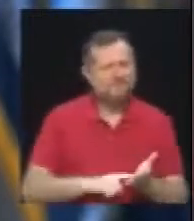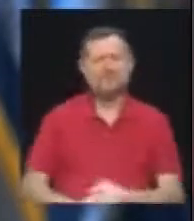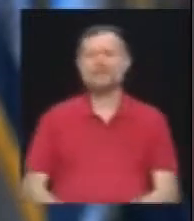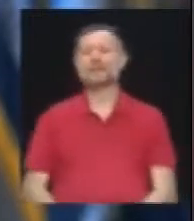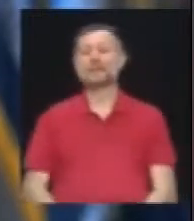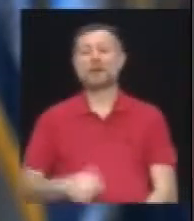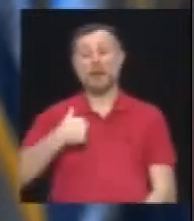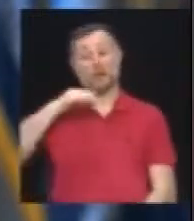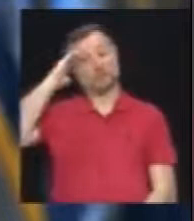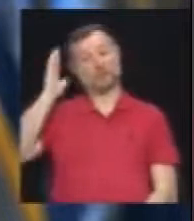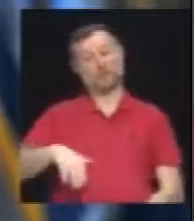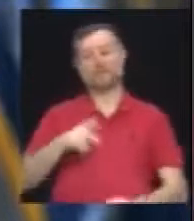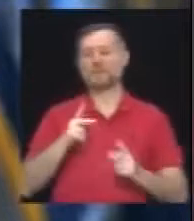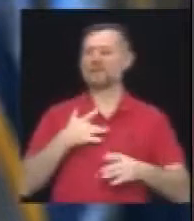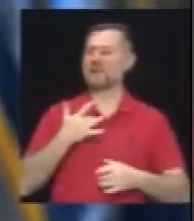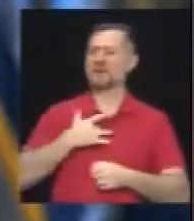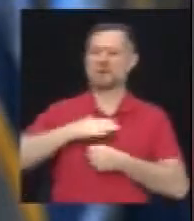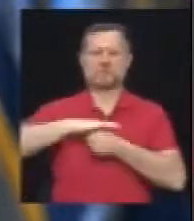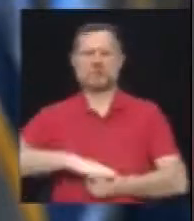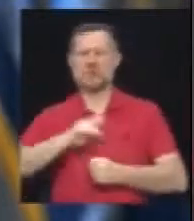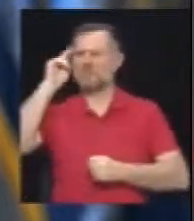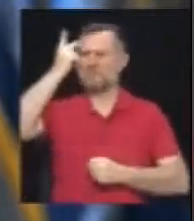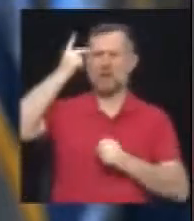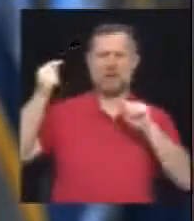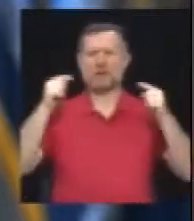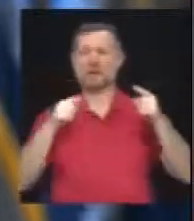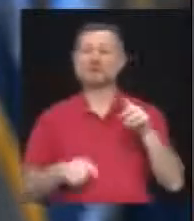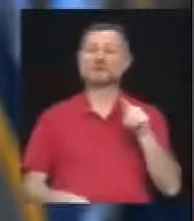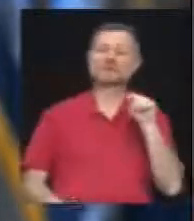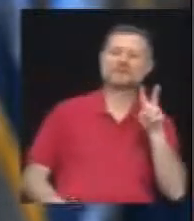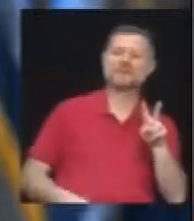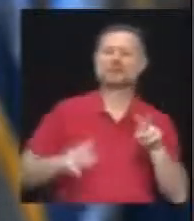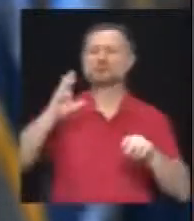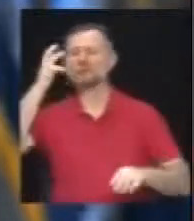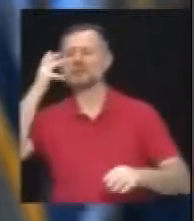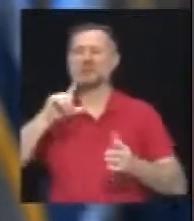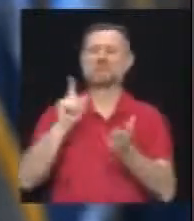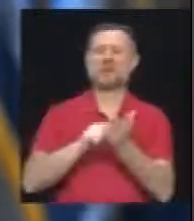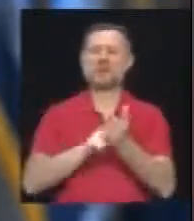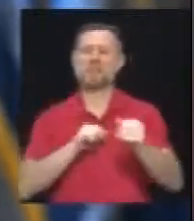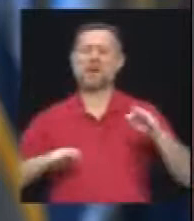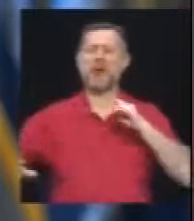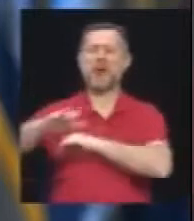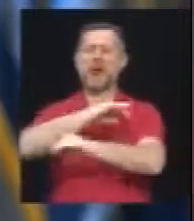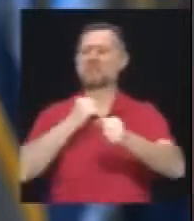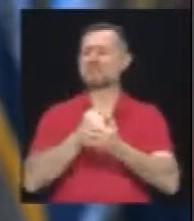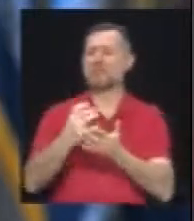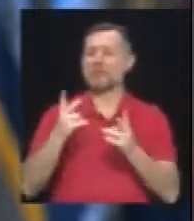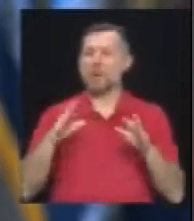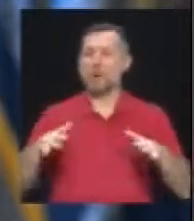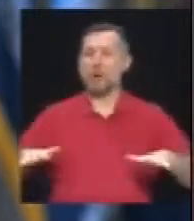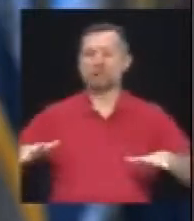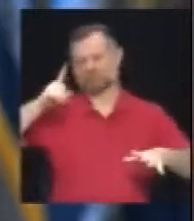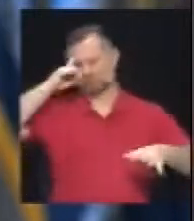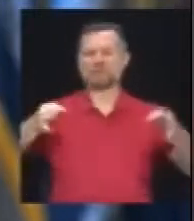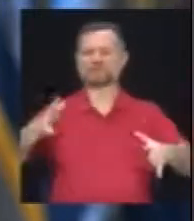intense political pressure and media frenzy that cause a rush to judgment. But that